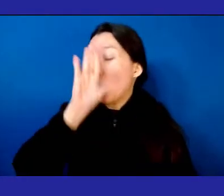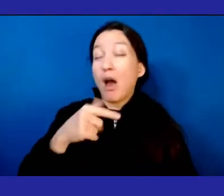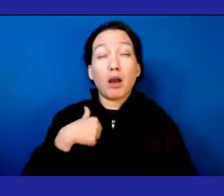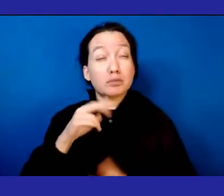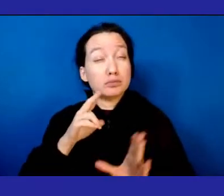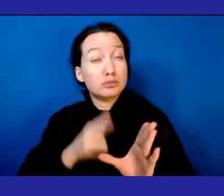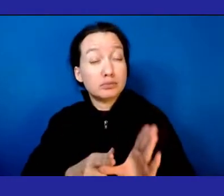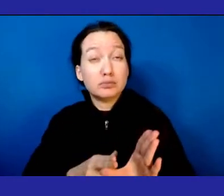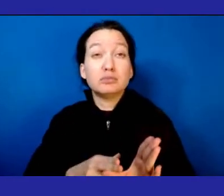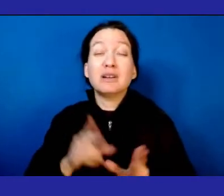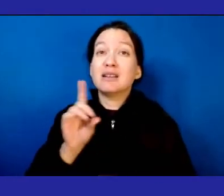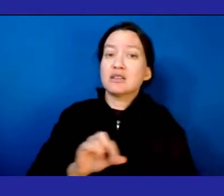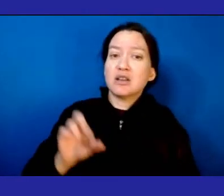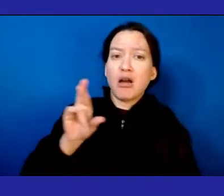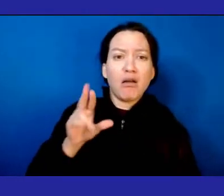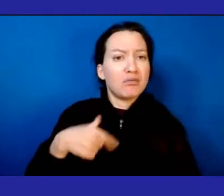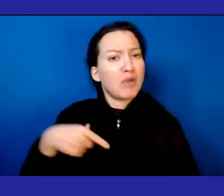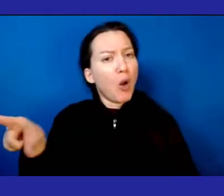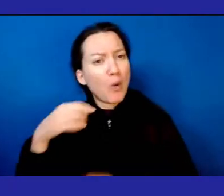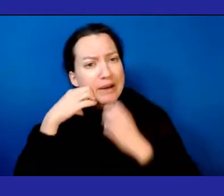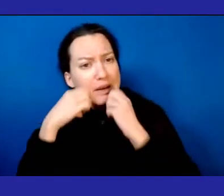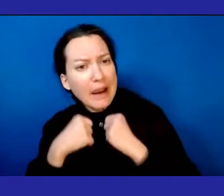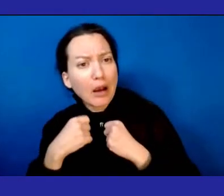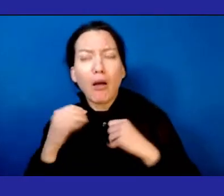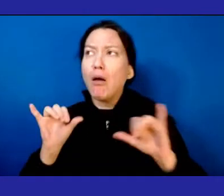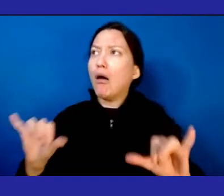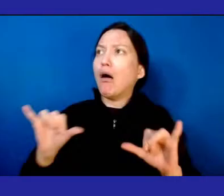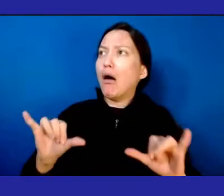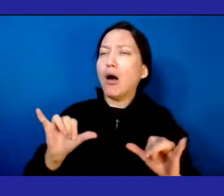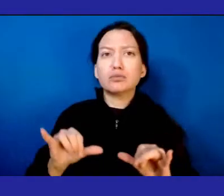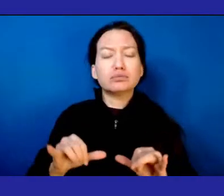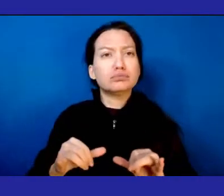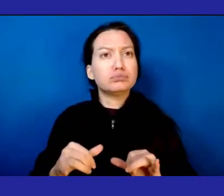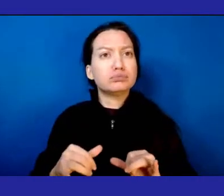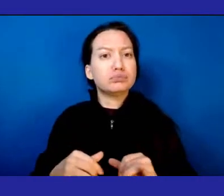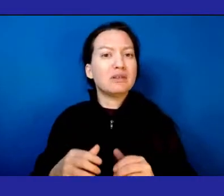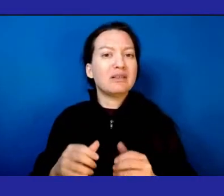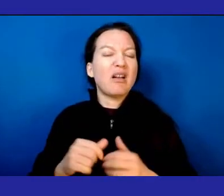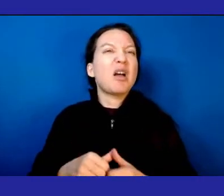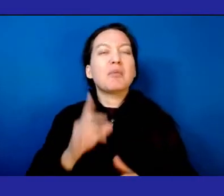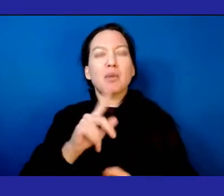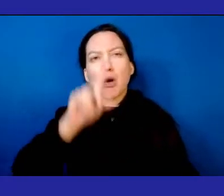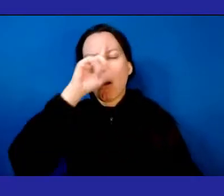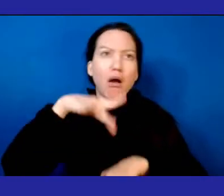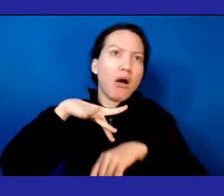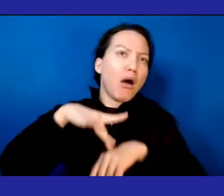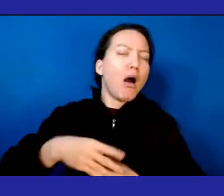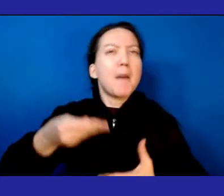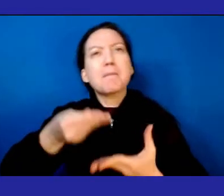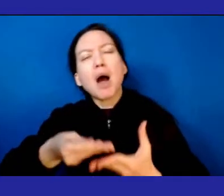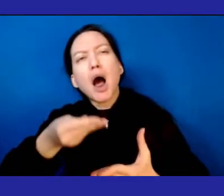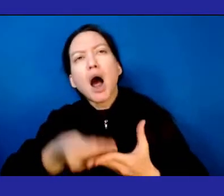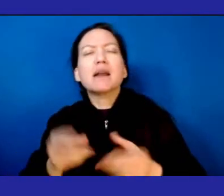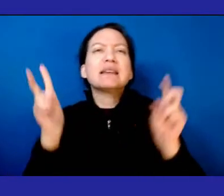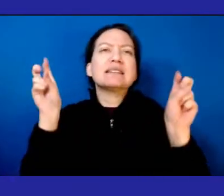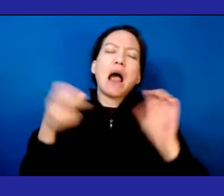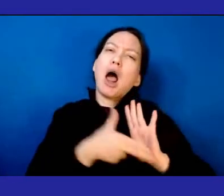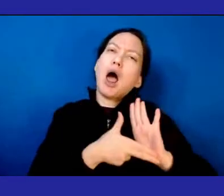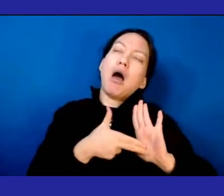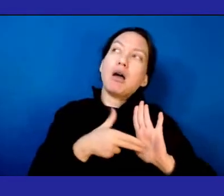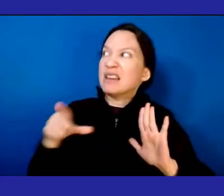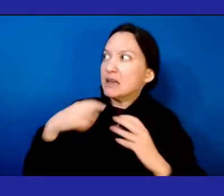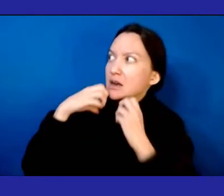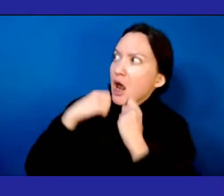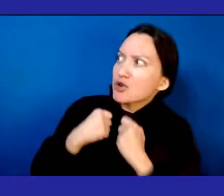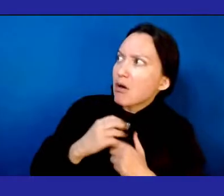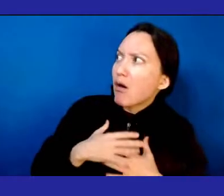learned the doctor, he really cares. See, people could get on stuff for titles and money, but he really cares.